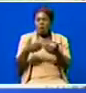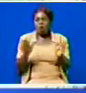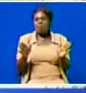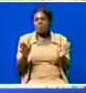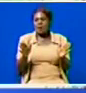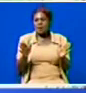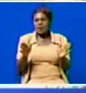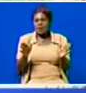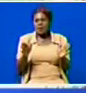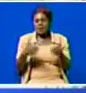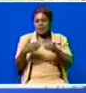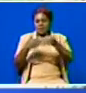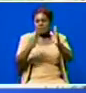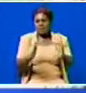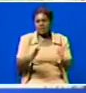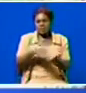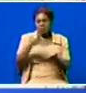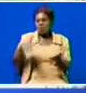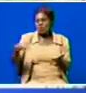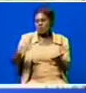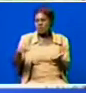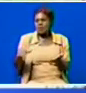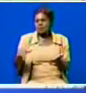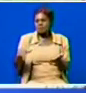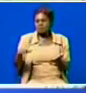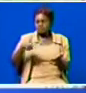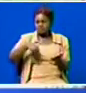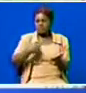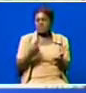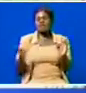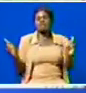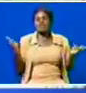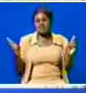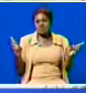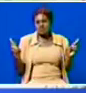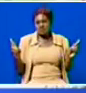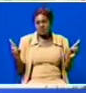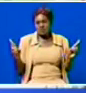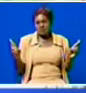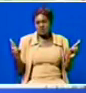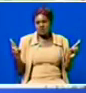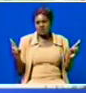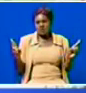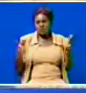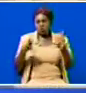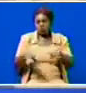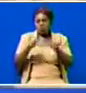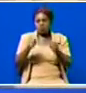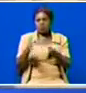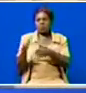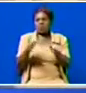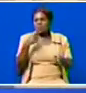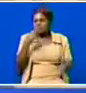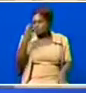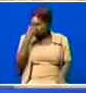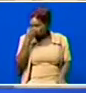up further frontiers and gain further territory, we are always more than ready to seize such a moment. We have told